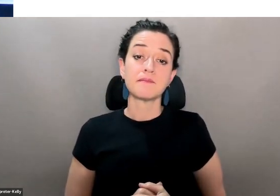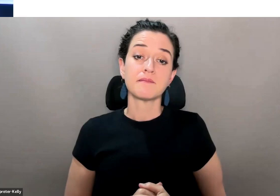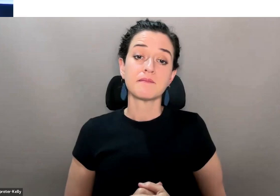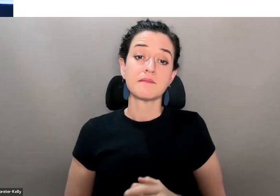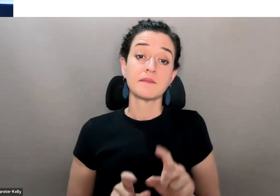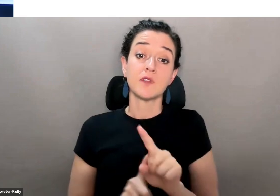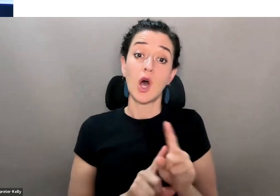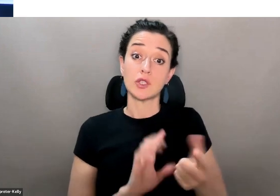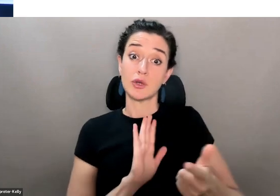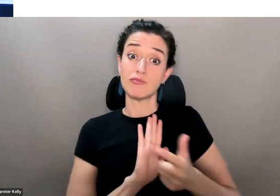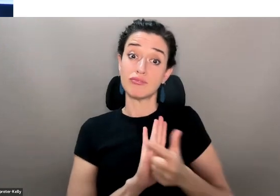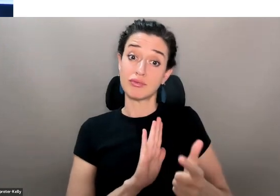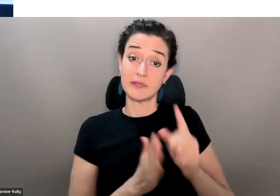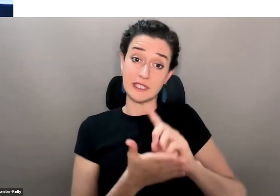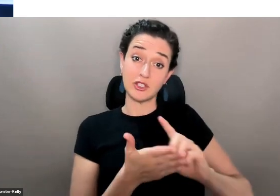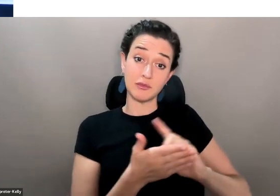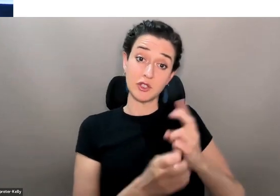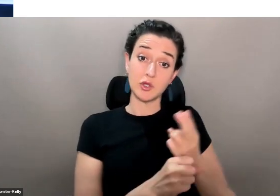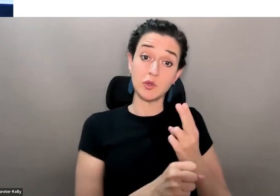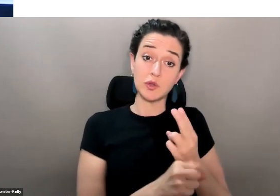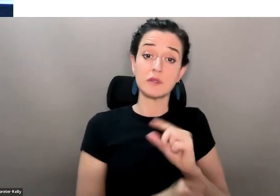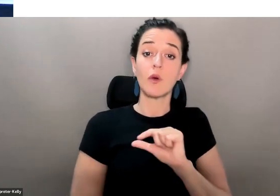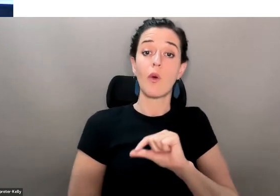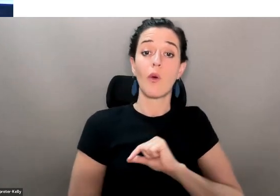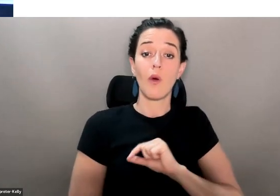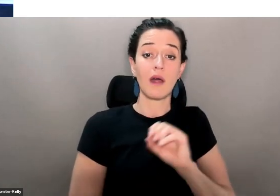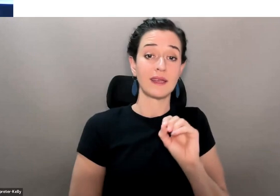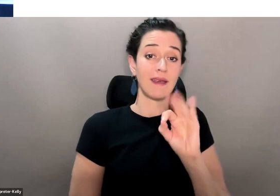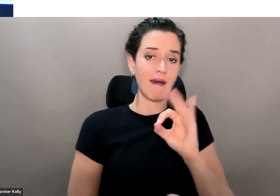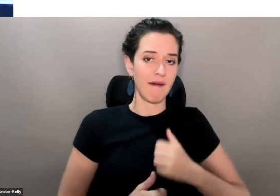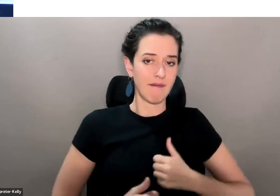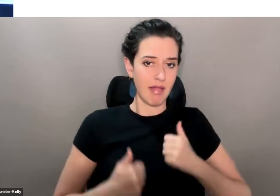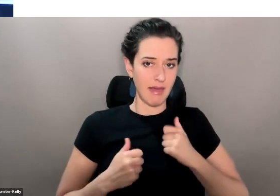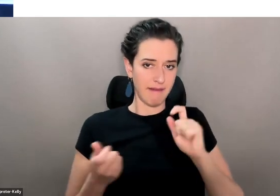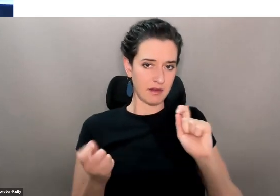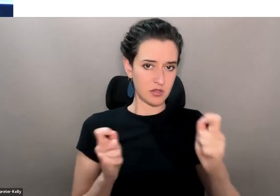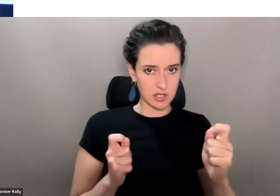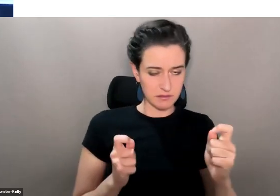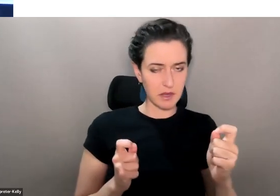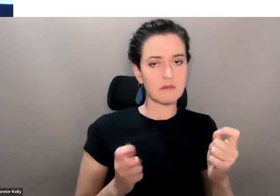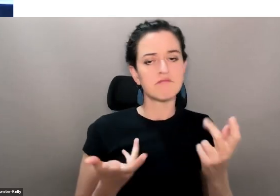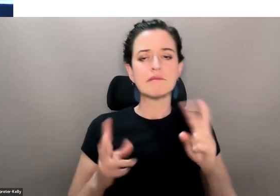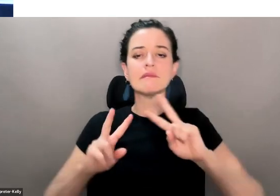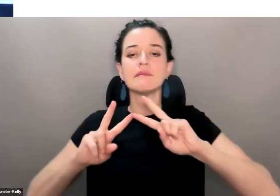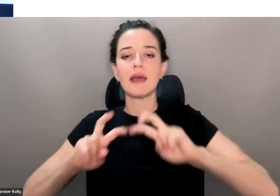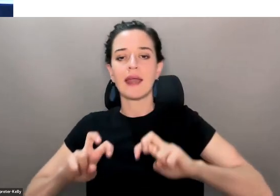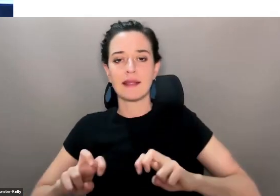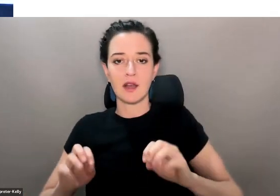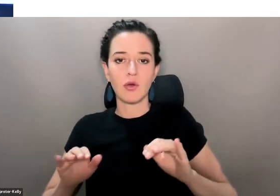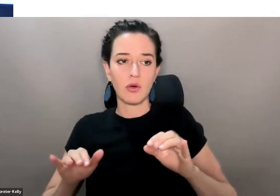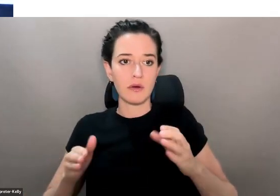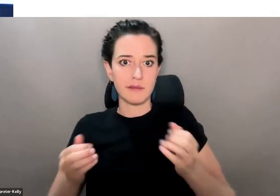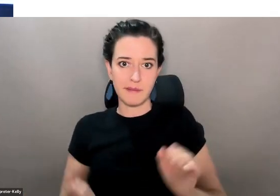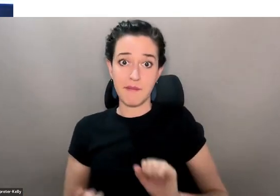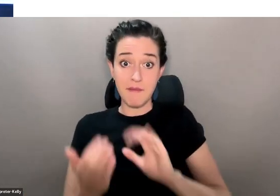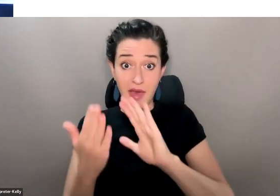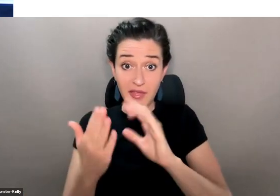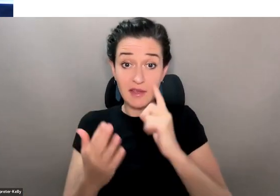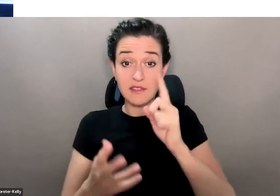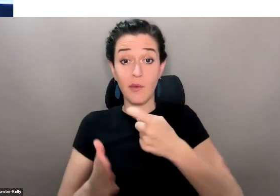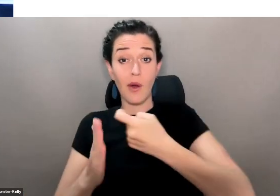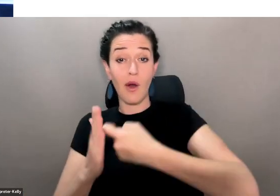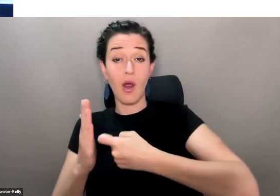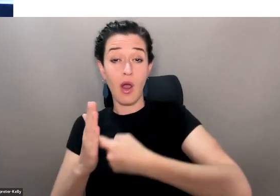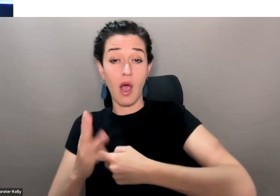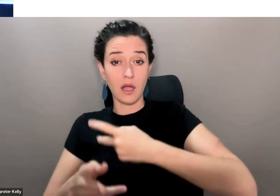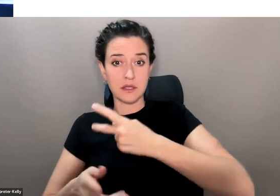life adjustments or other analytical methods which may be used for cost containment, quality control,